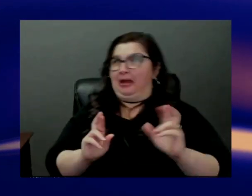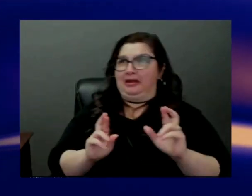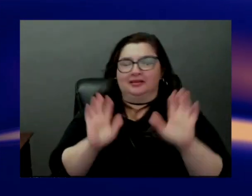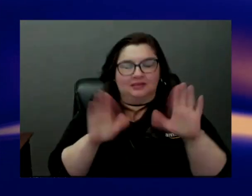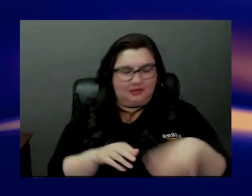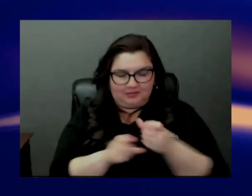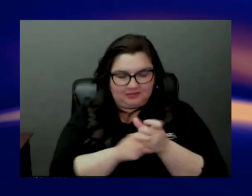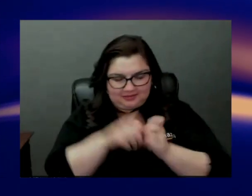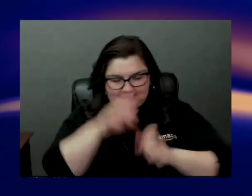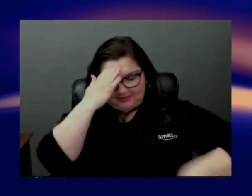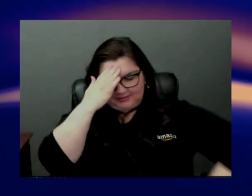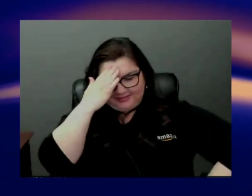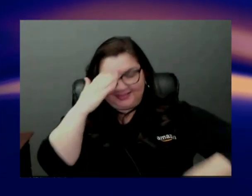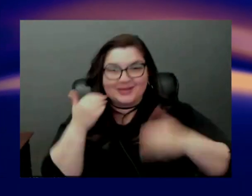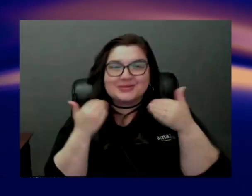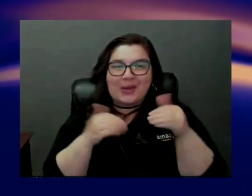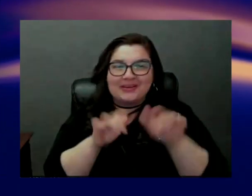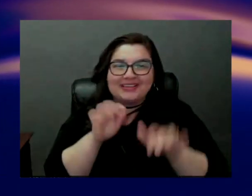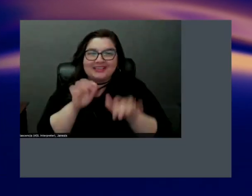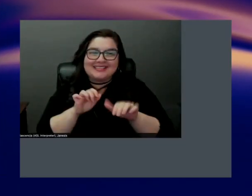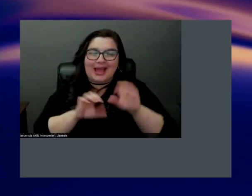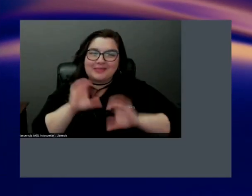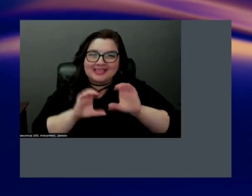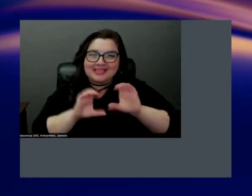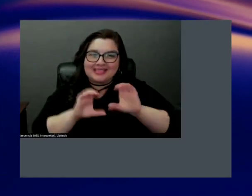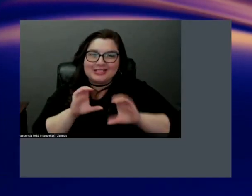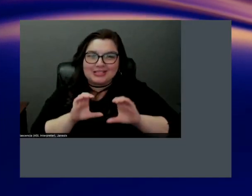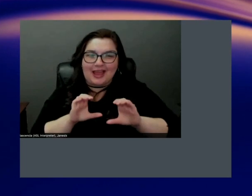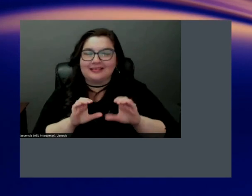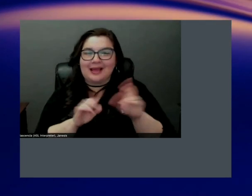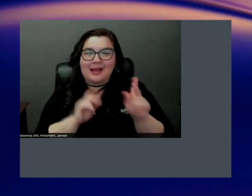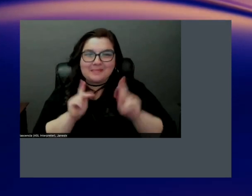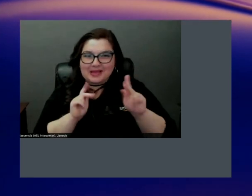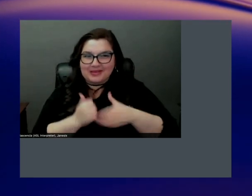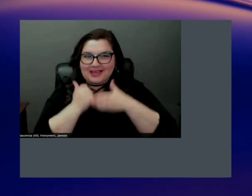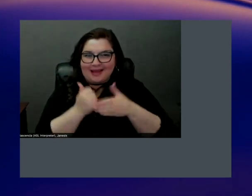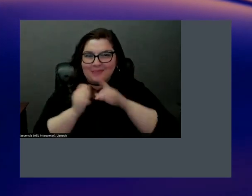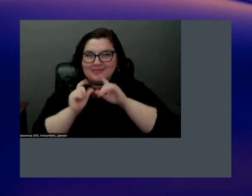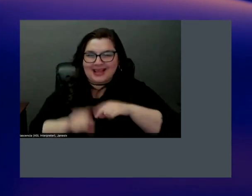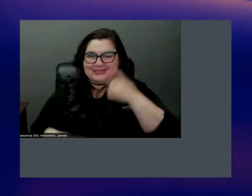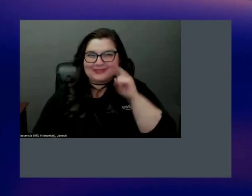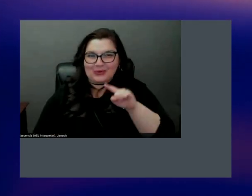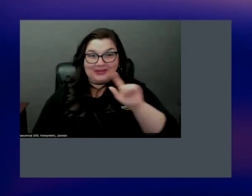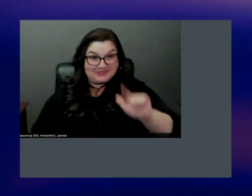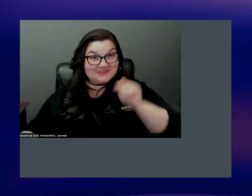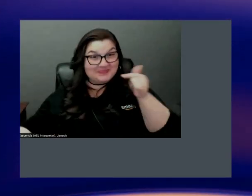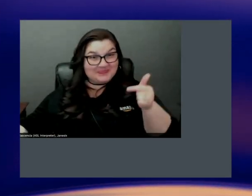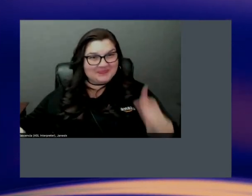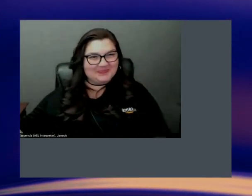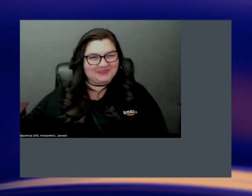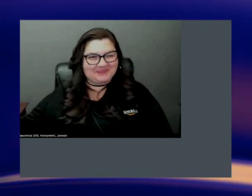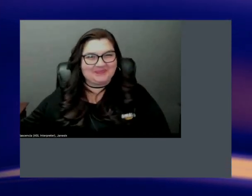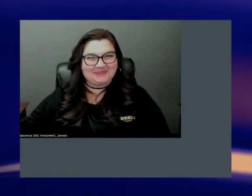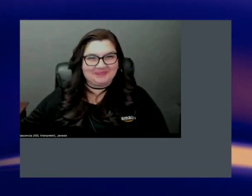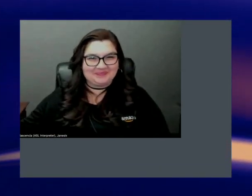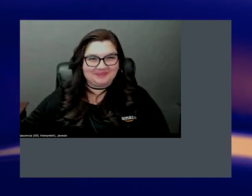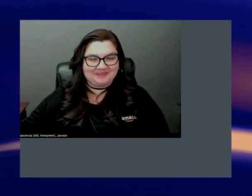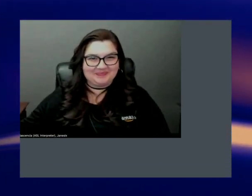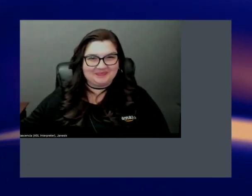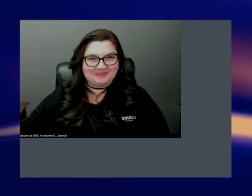paste those questions, or type those questions in the chat. And Stack Overflow those yeah, questions. if you already have the